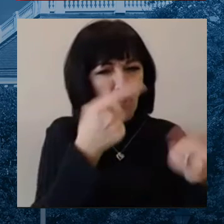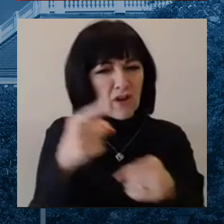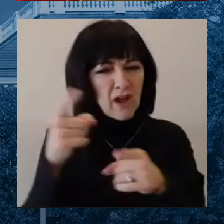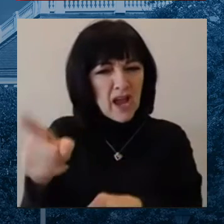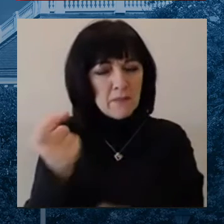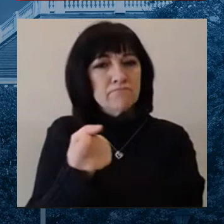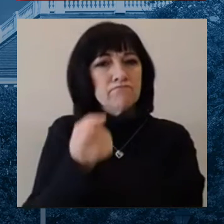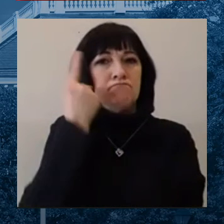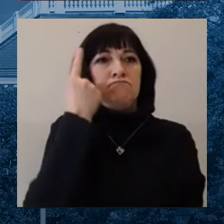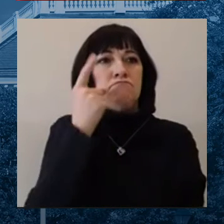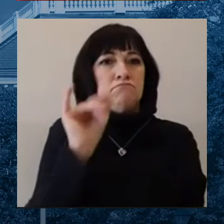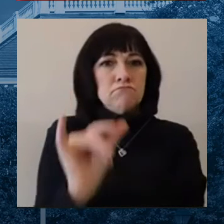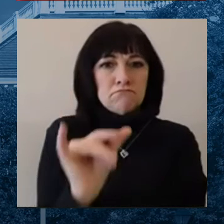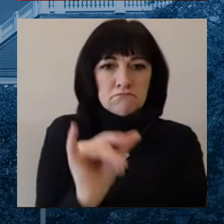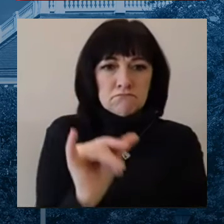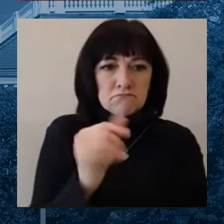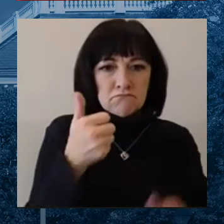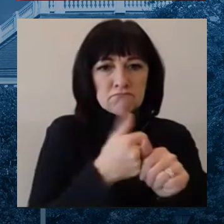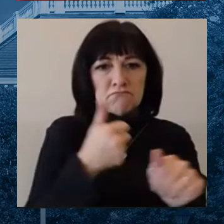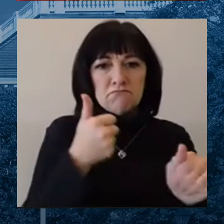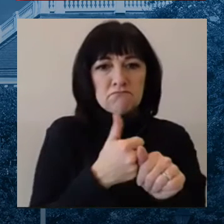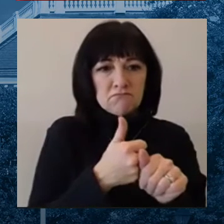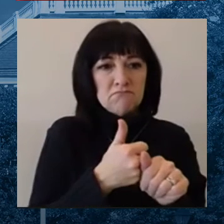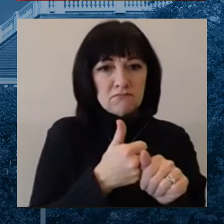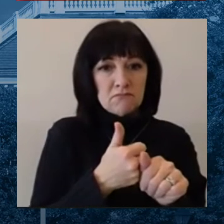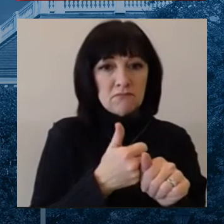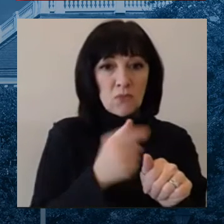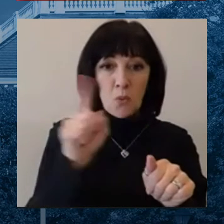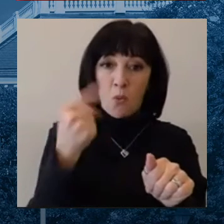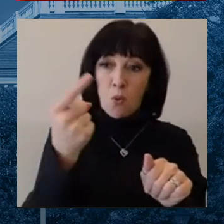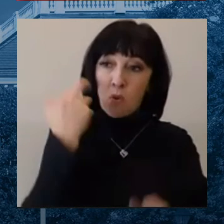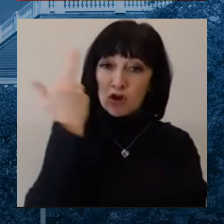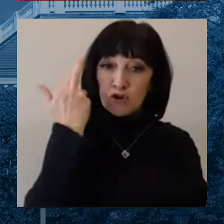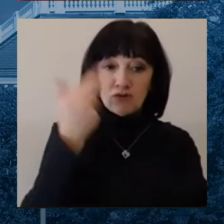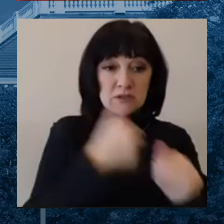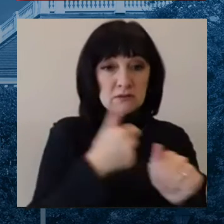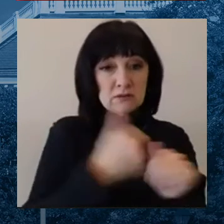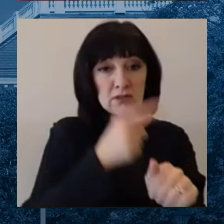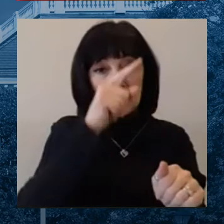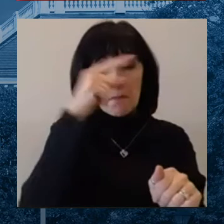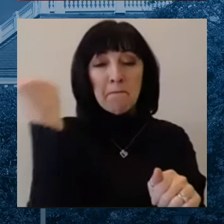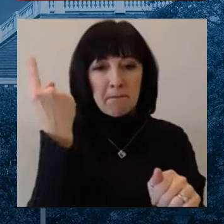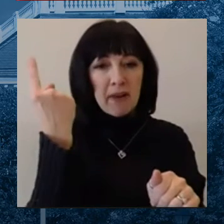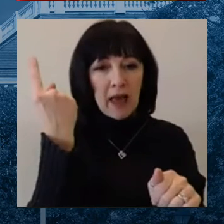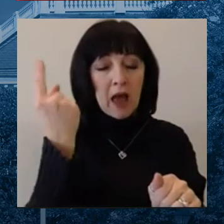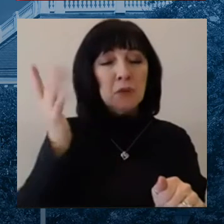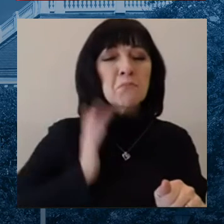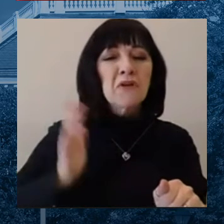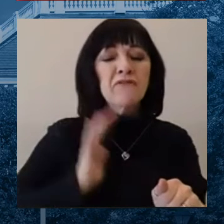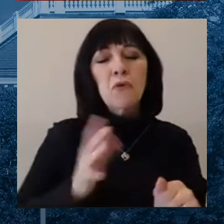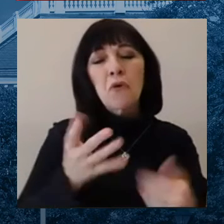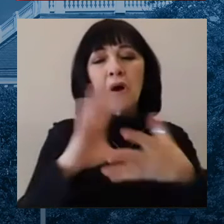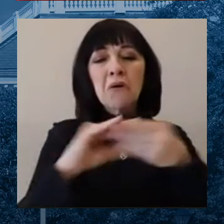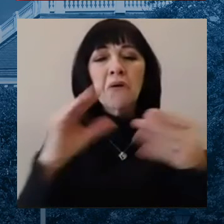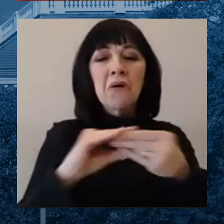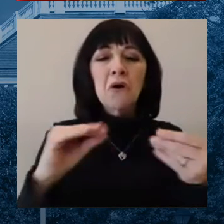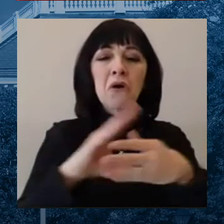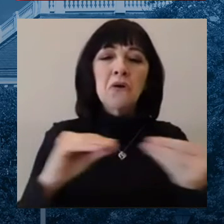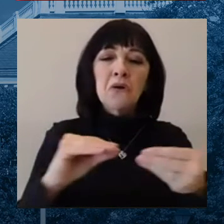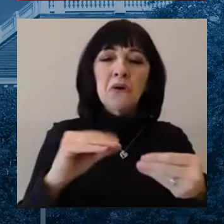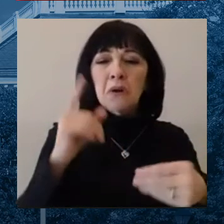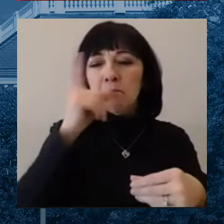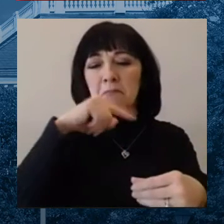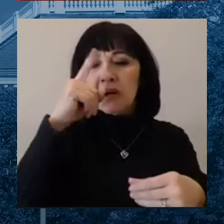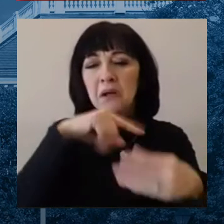in America was no longer a myth. It is indeed a reality for far too